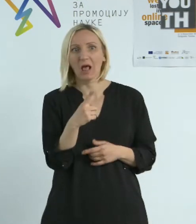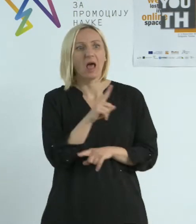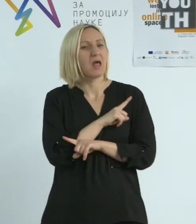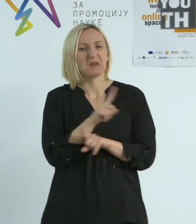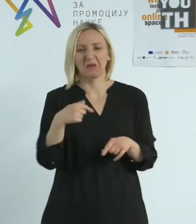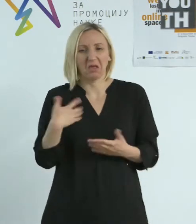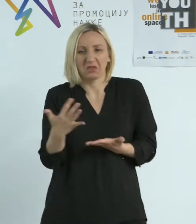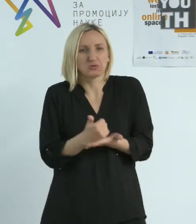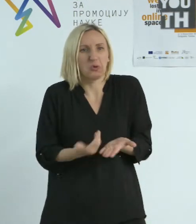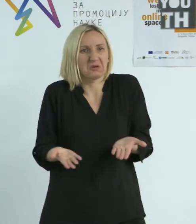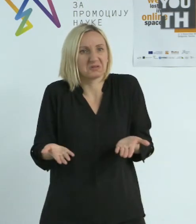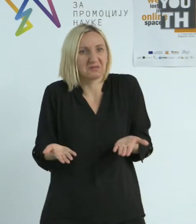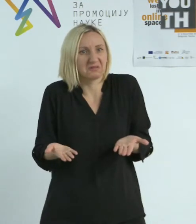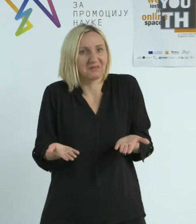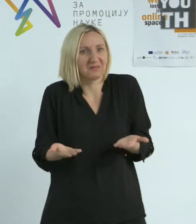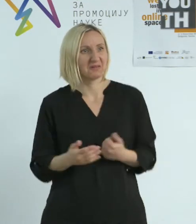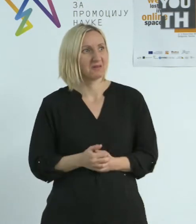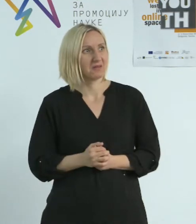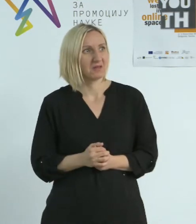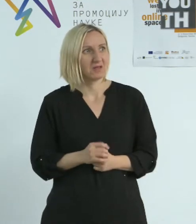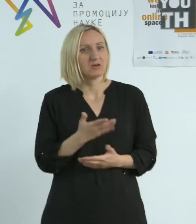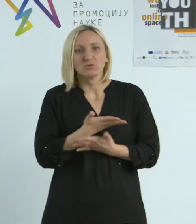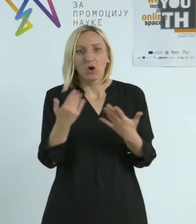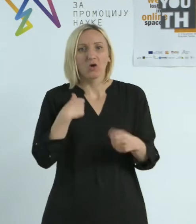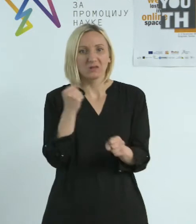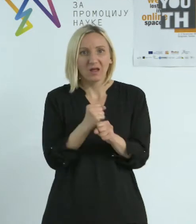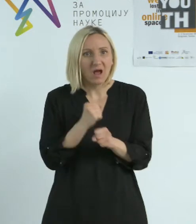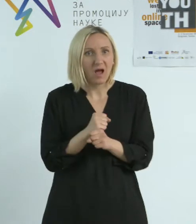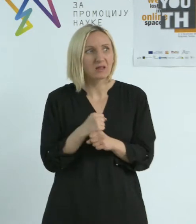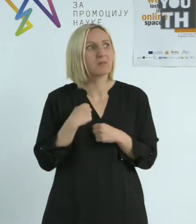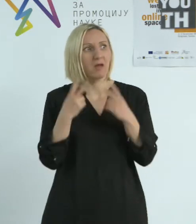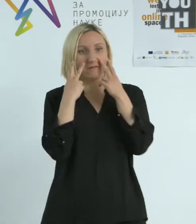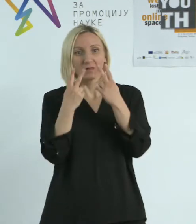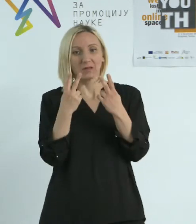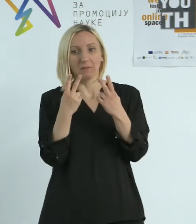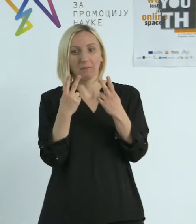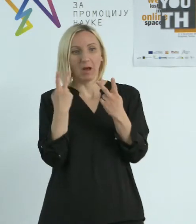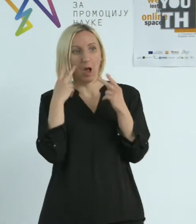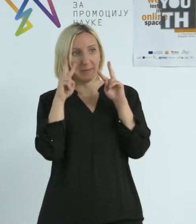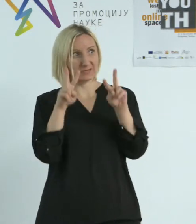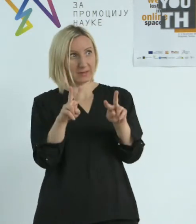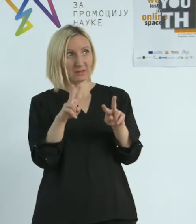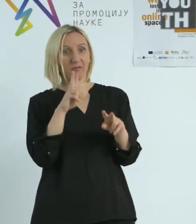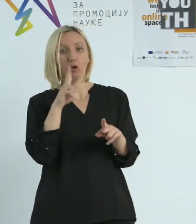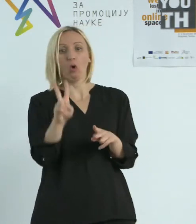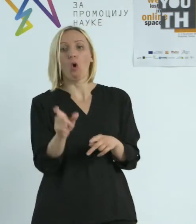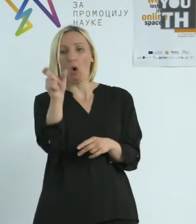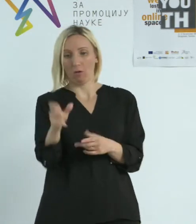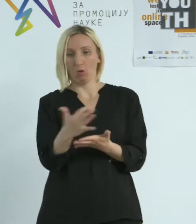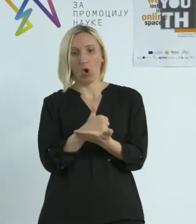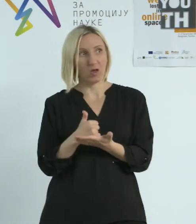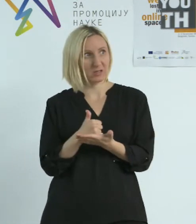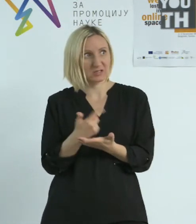it. Because whatever I'm doing, I try to see it from the perspective of the person who using it. And